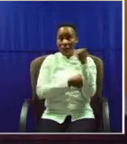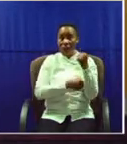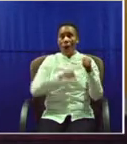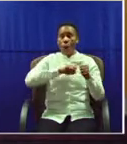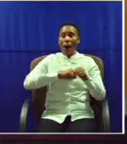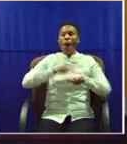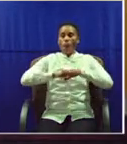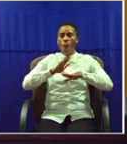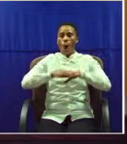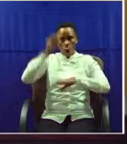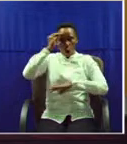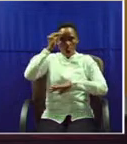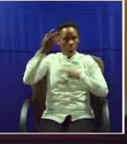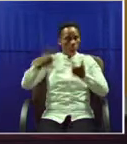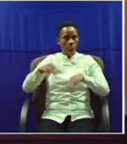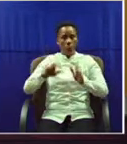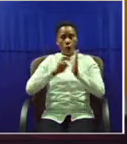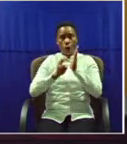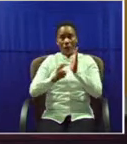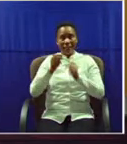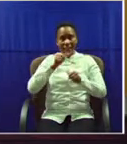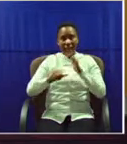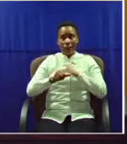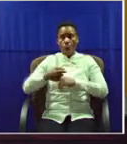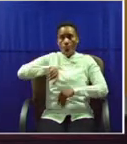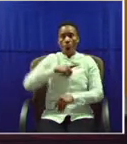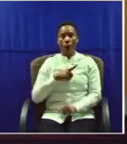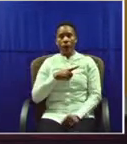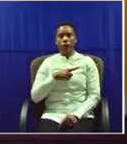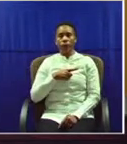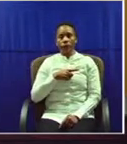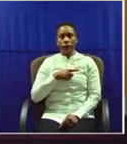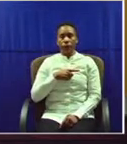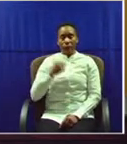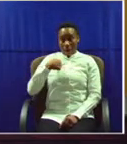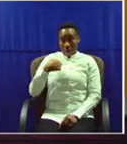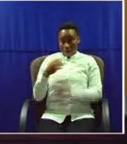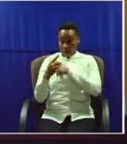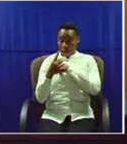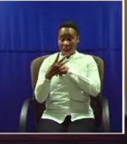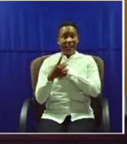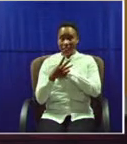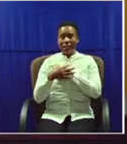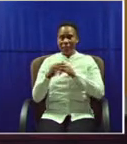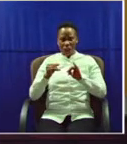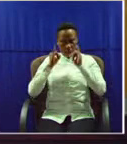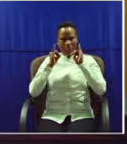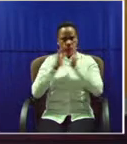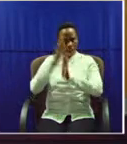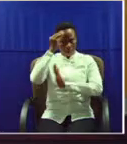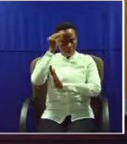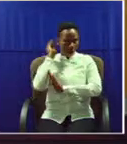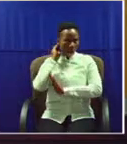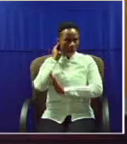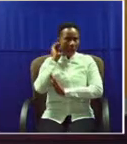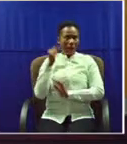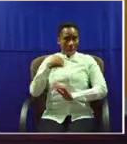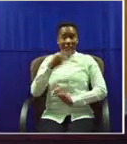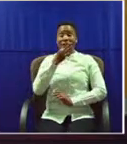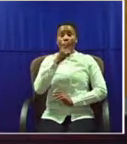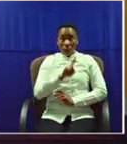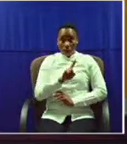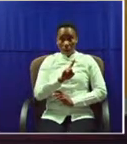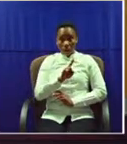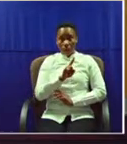more familiar with the rules than all of us here. And I take their advice very seriously. I am saying, therefore, it